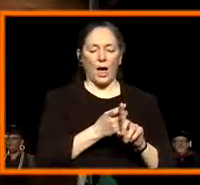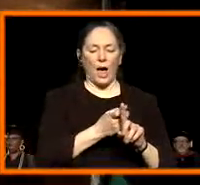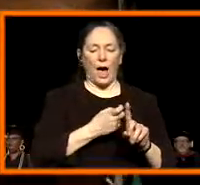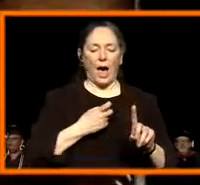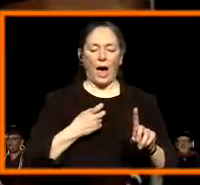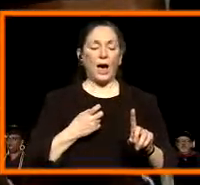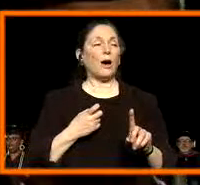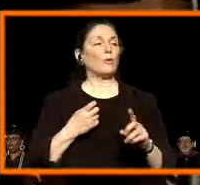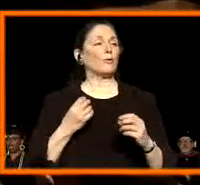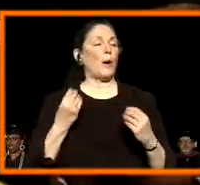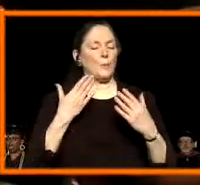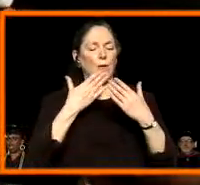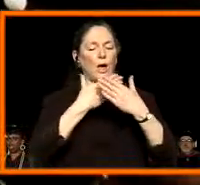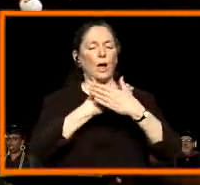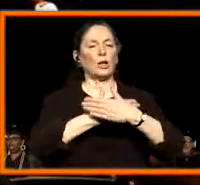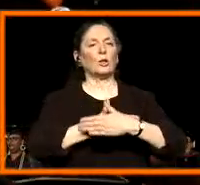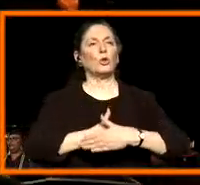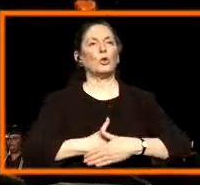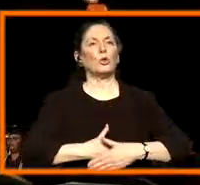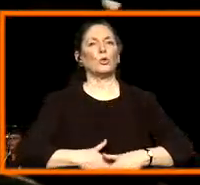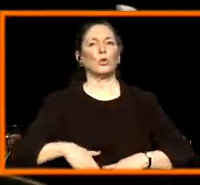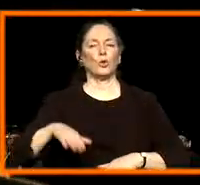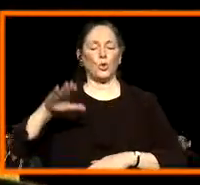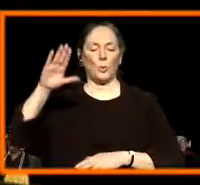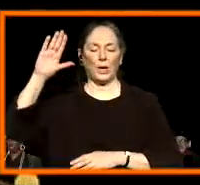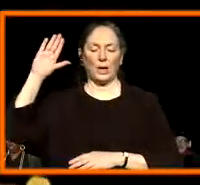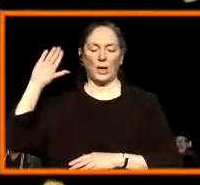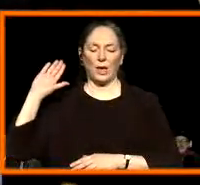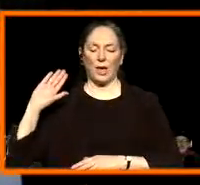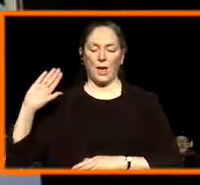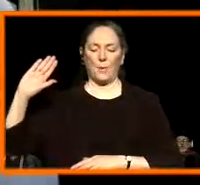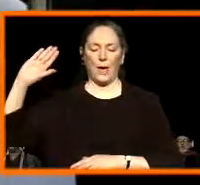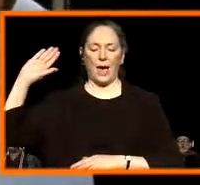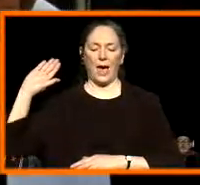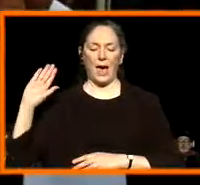slaughtered. Out from the gloomy